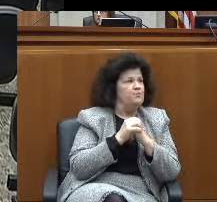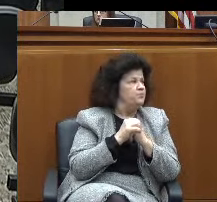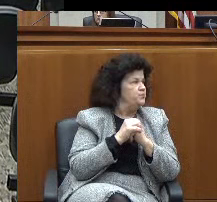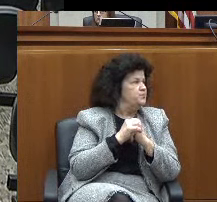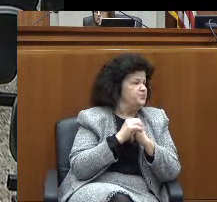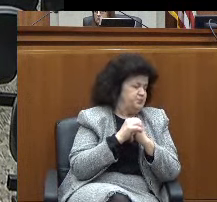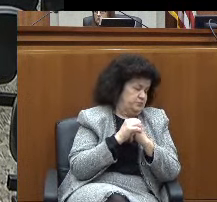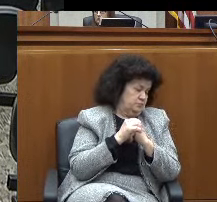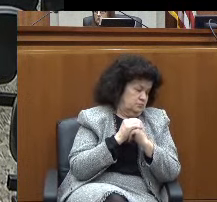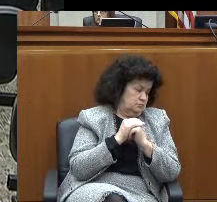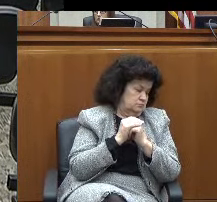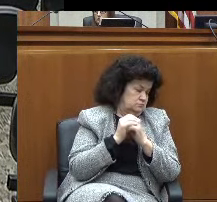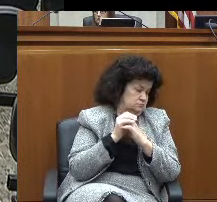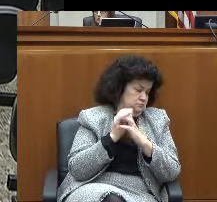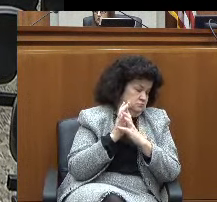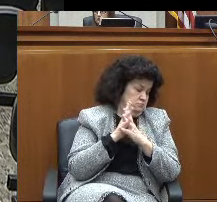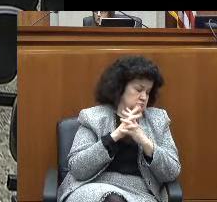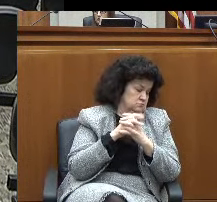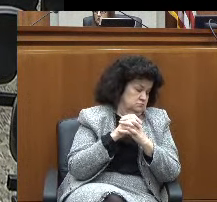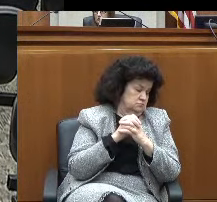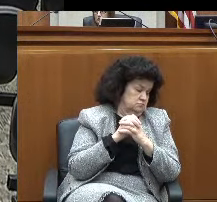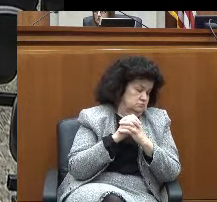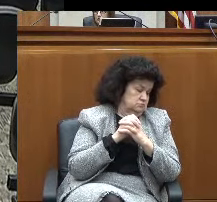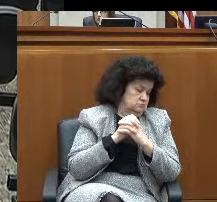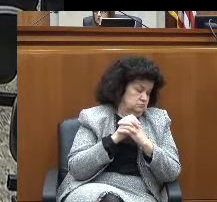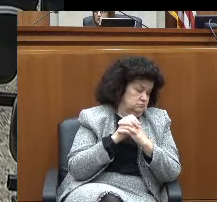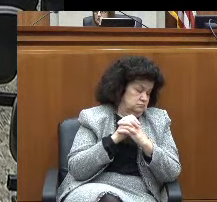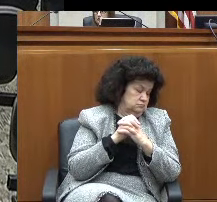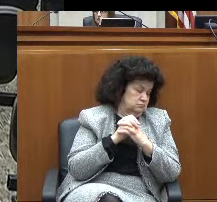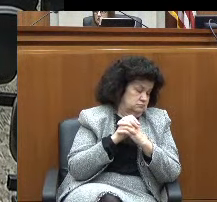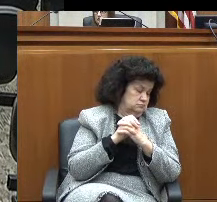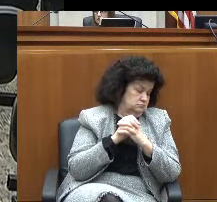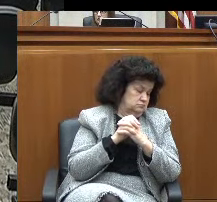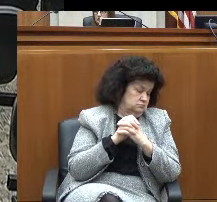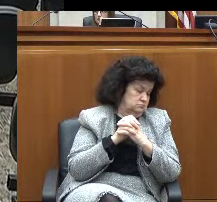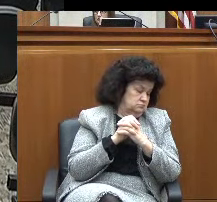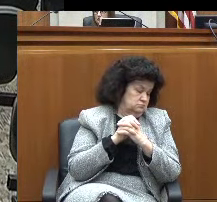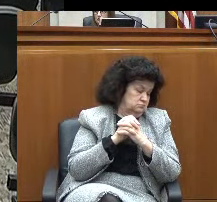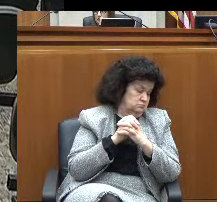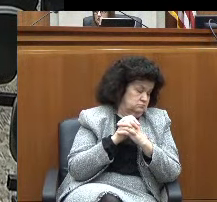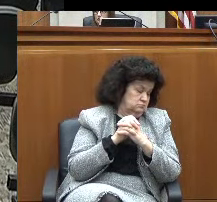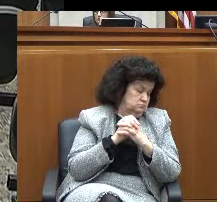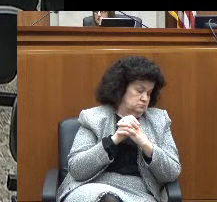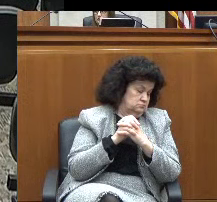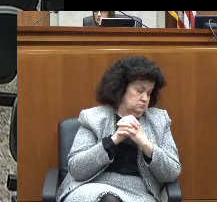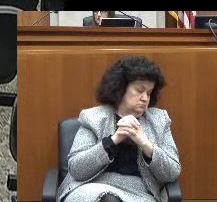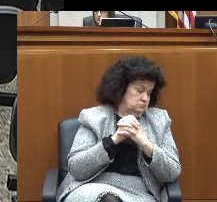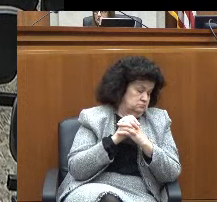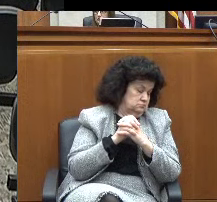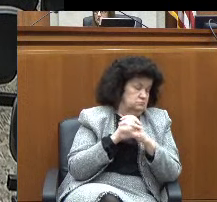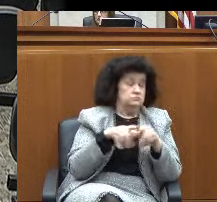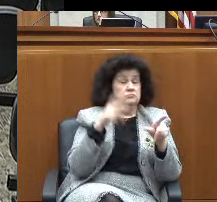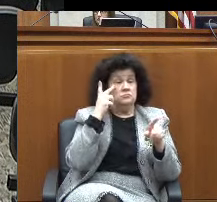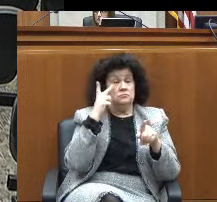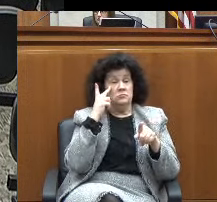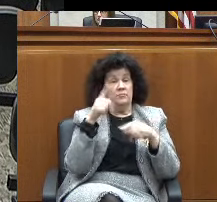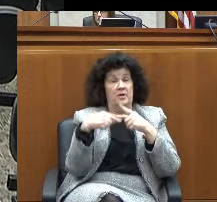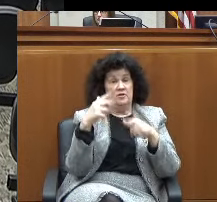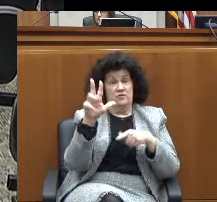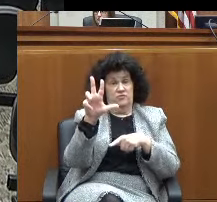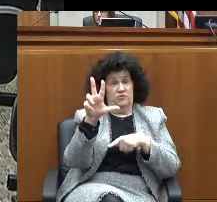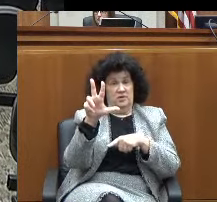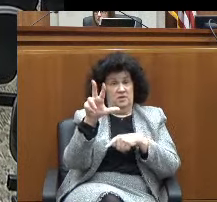On slide 11, where you're talking about teacher preparation, pathway retention rate, you talk about 3 years